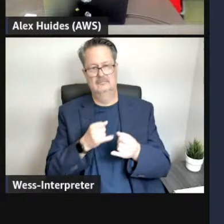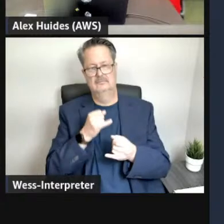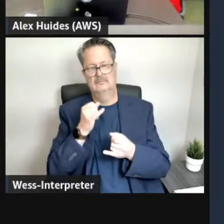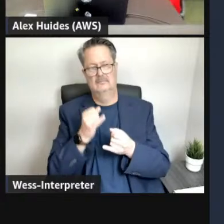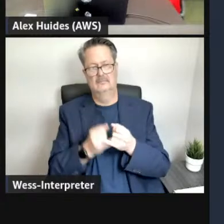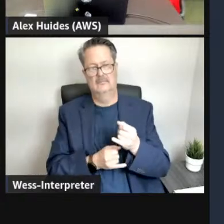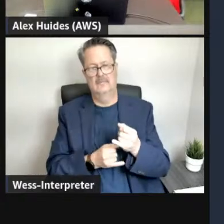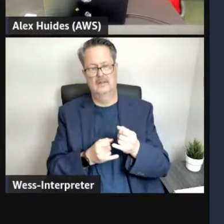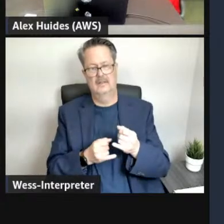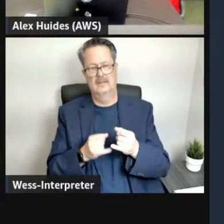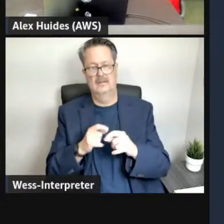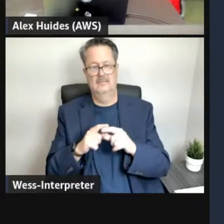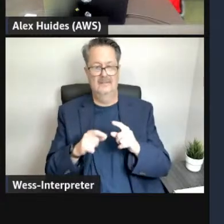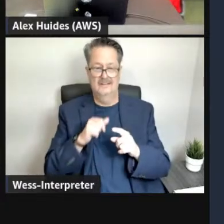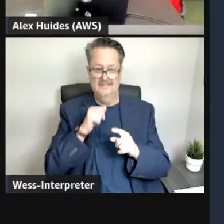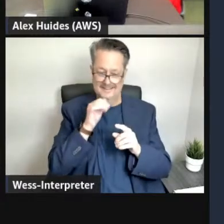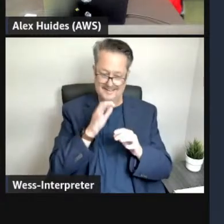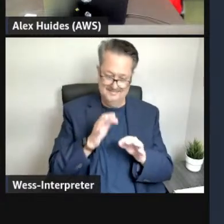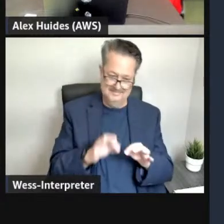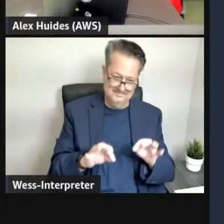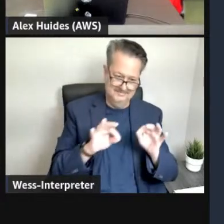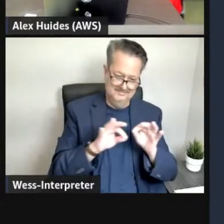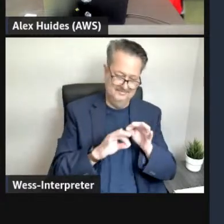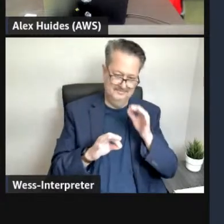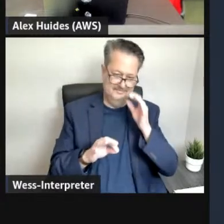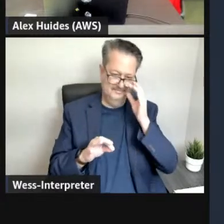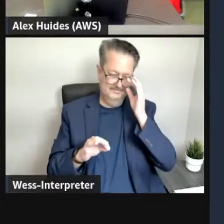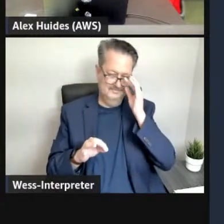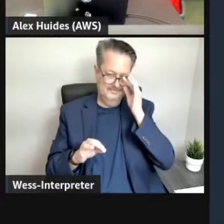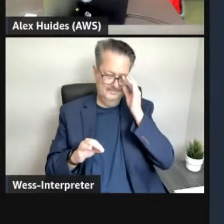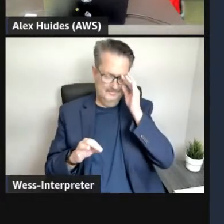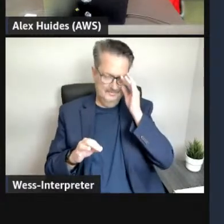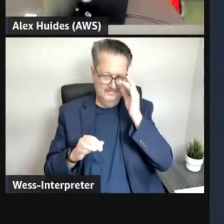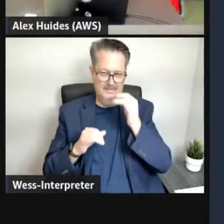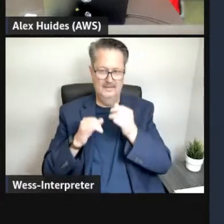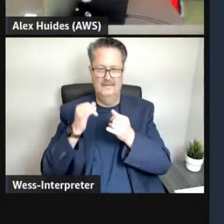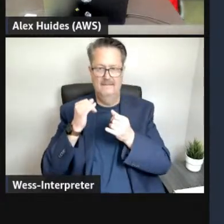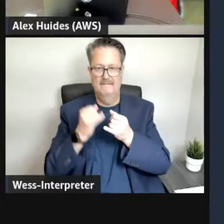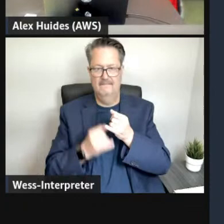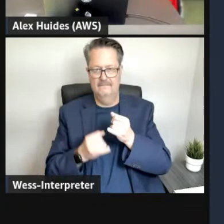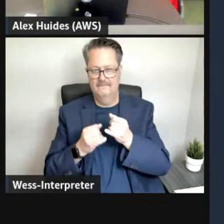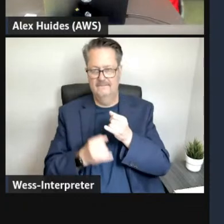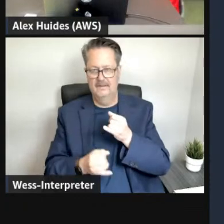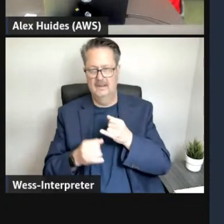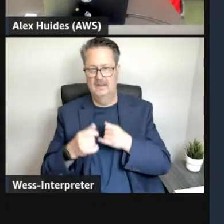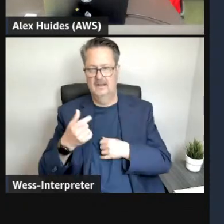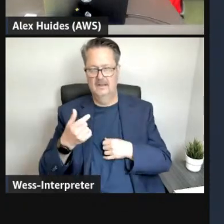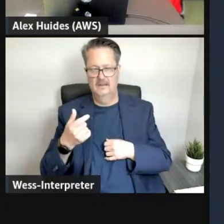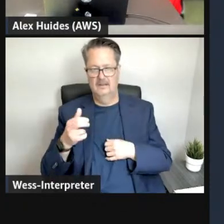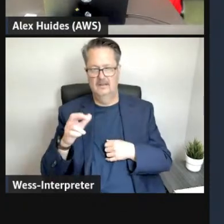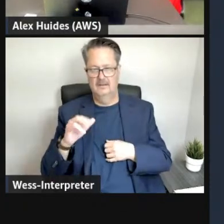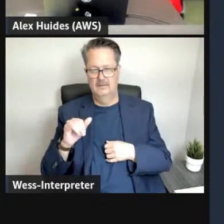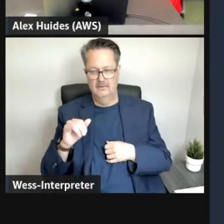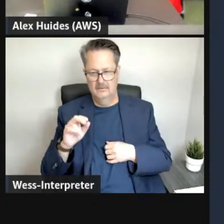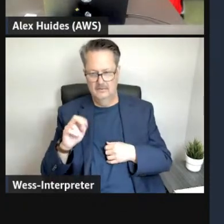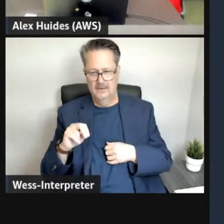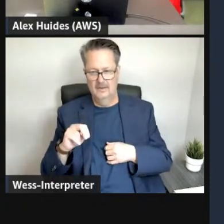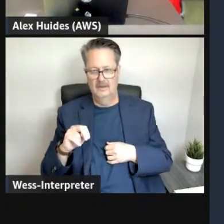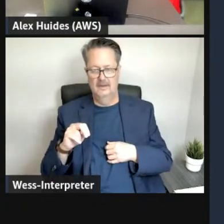finally, last but not least, fine-grained deployment controls. And here we're talking about blue-green deployments. We're talking